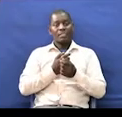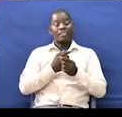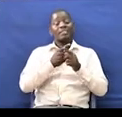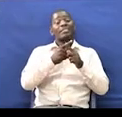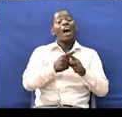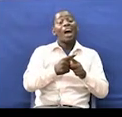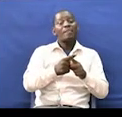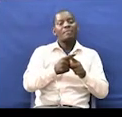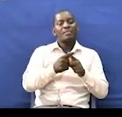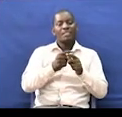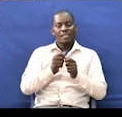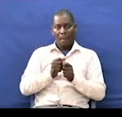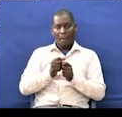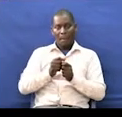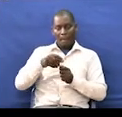perpendicular distance.